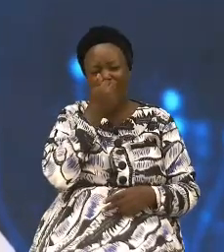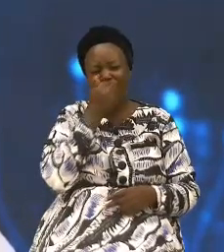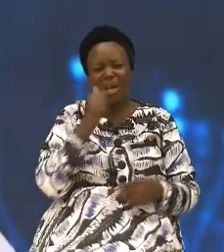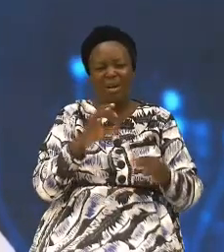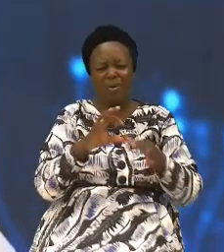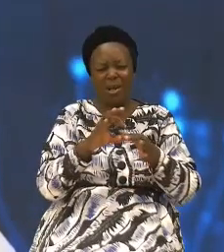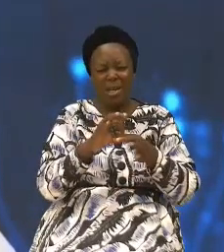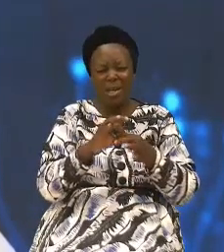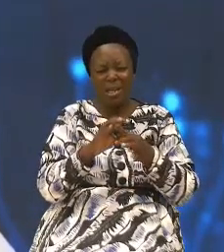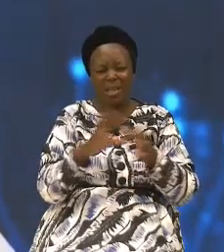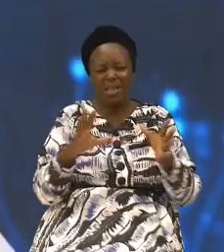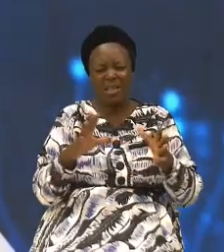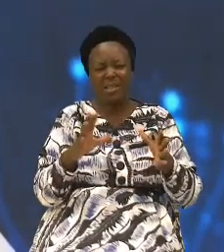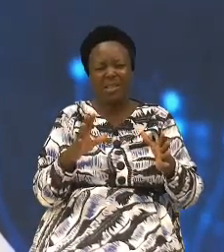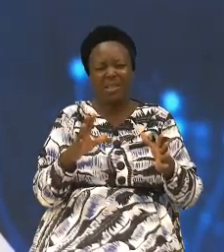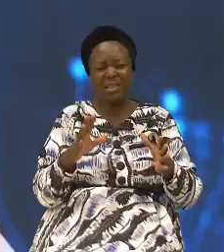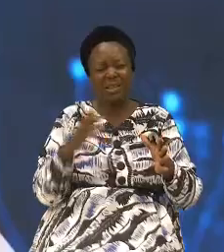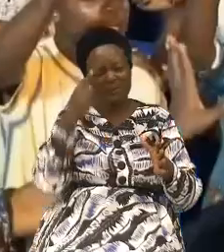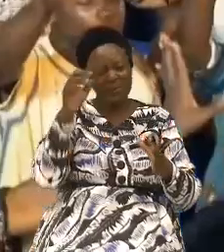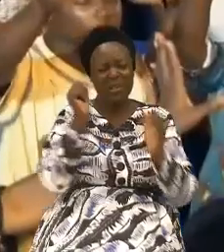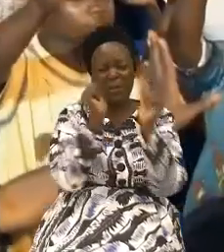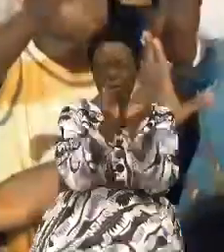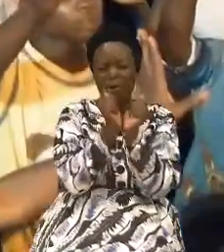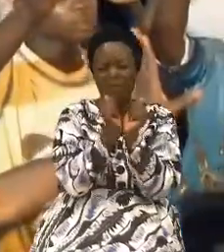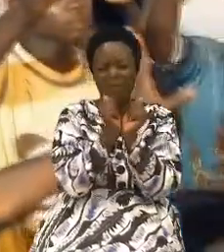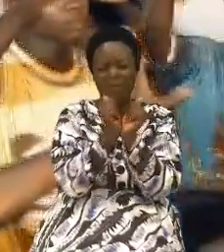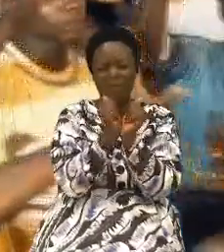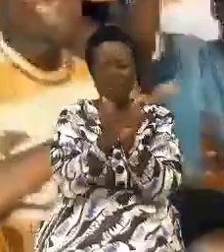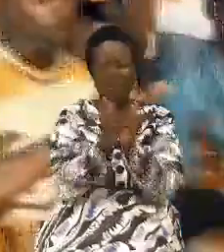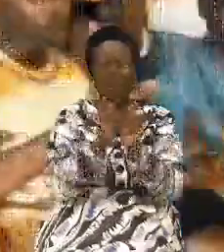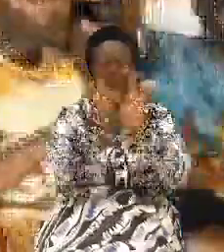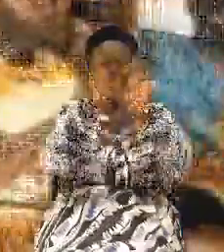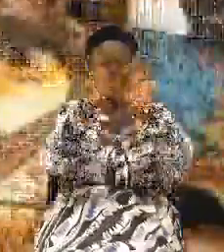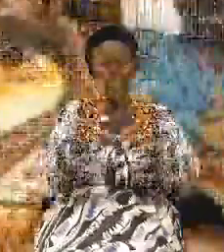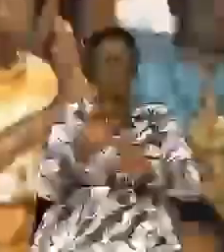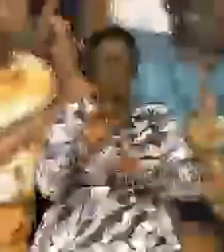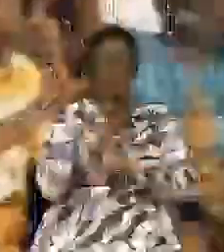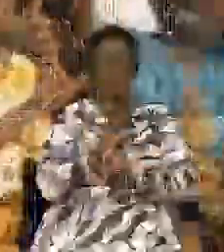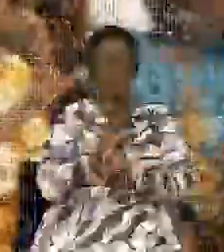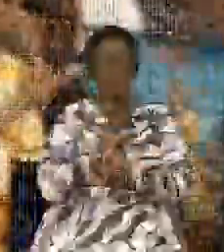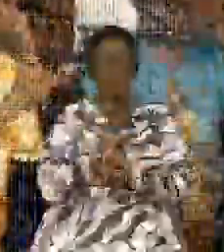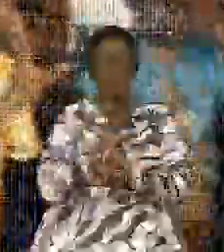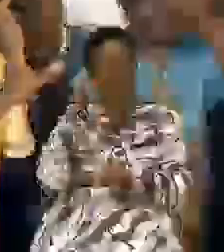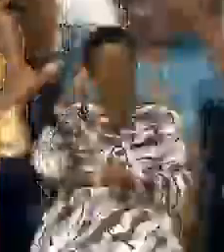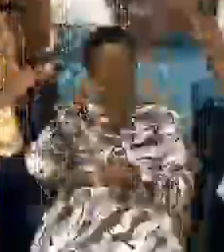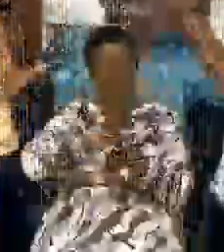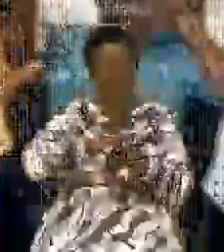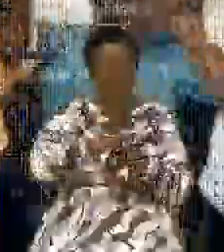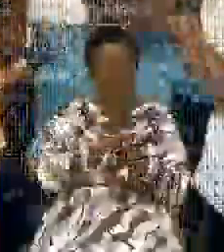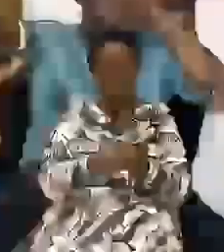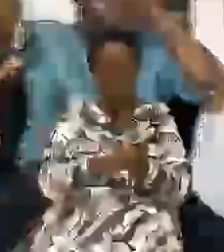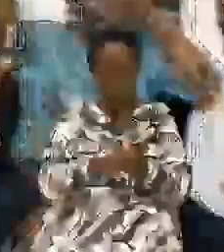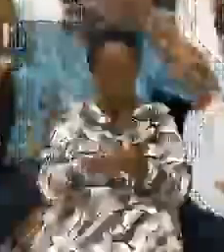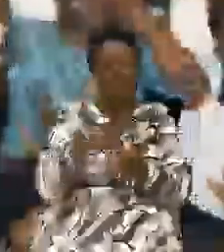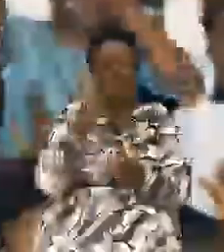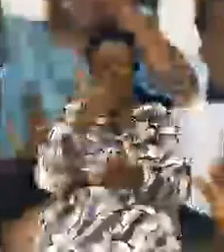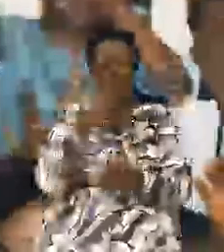Release for the bound. Miracle for those who are in